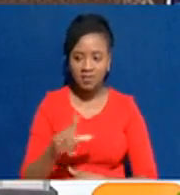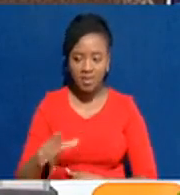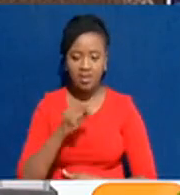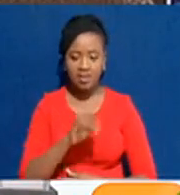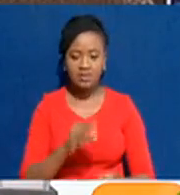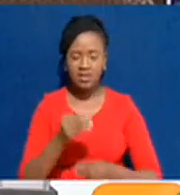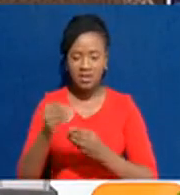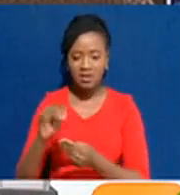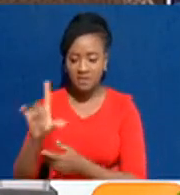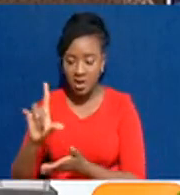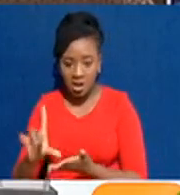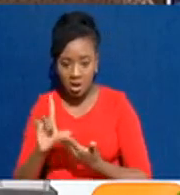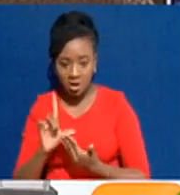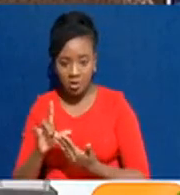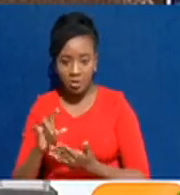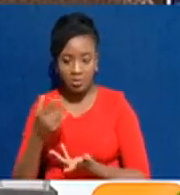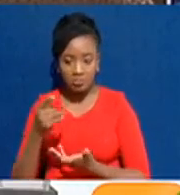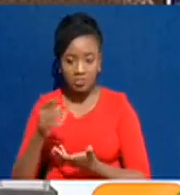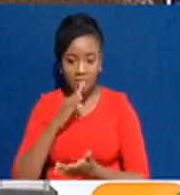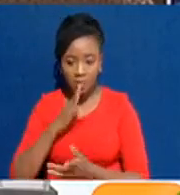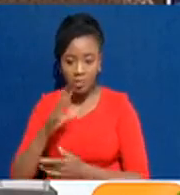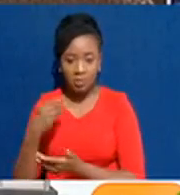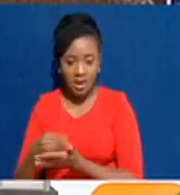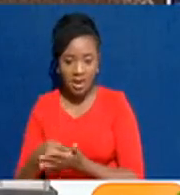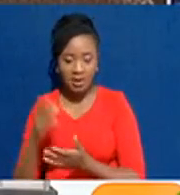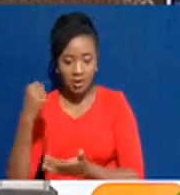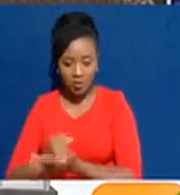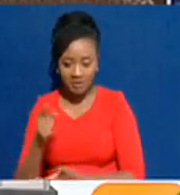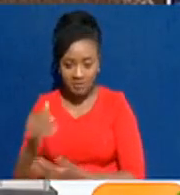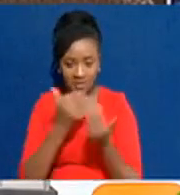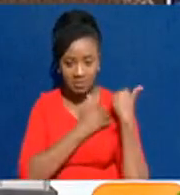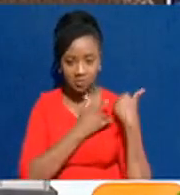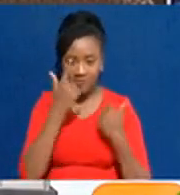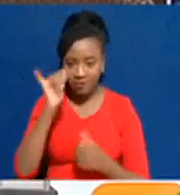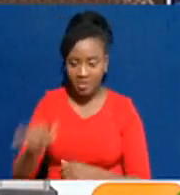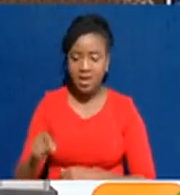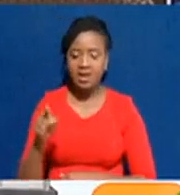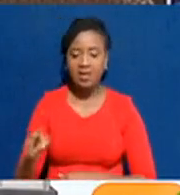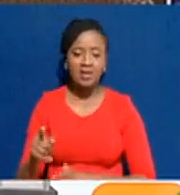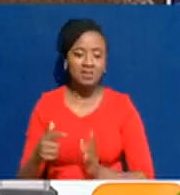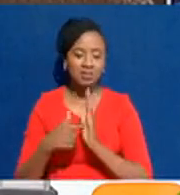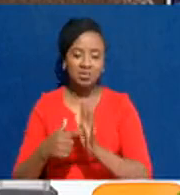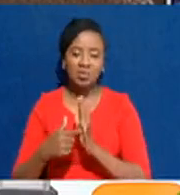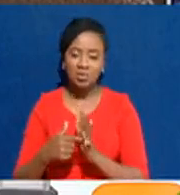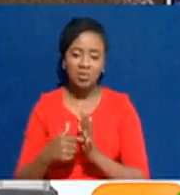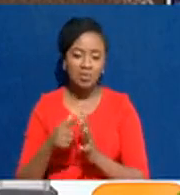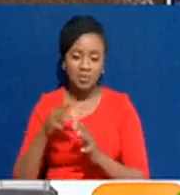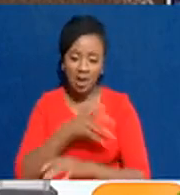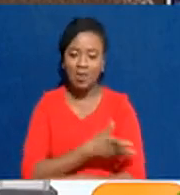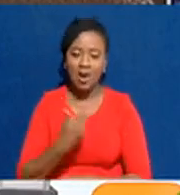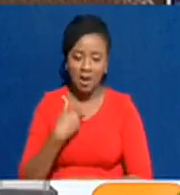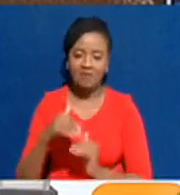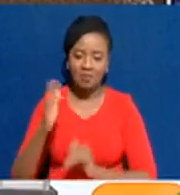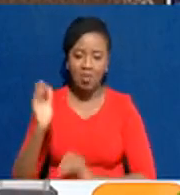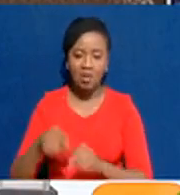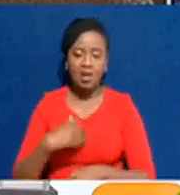Office more powers. While giving their submissions, the observers said the move will set a dangerous precedent for the country as Parliament will cede